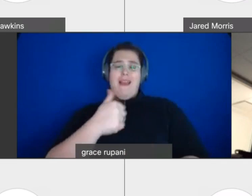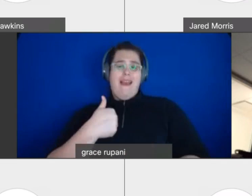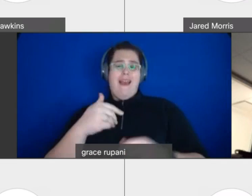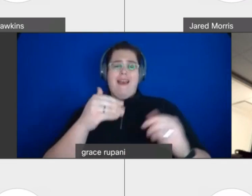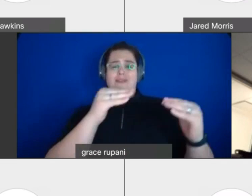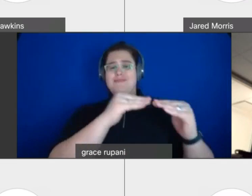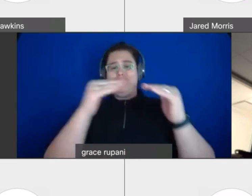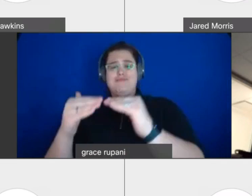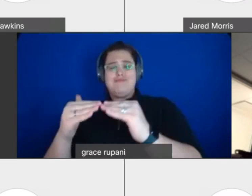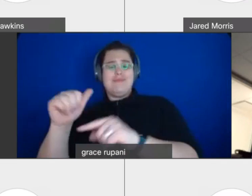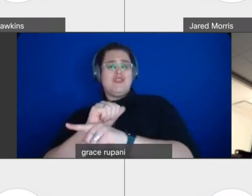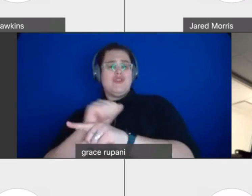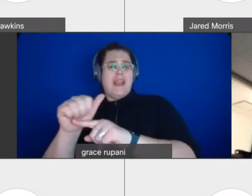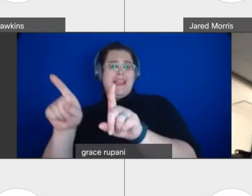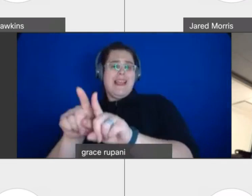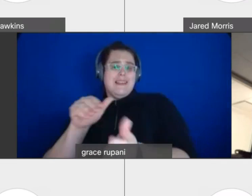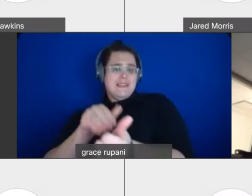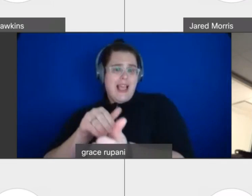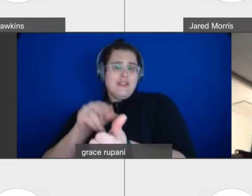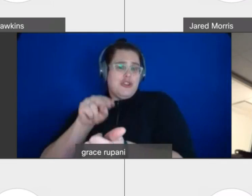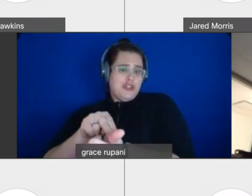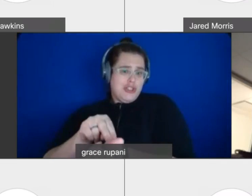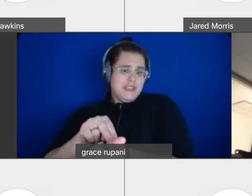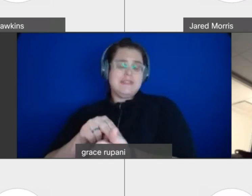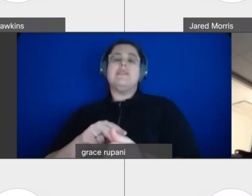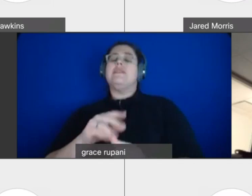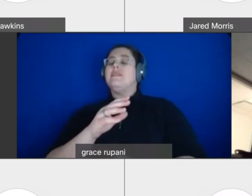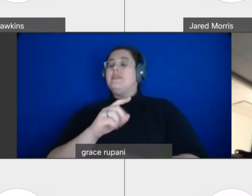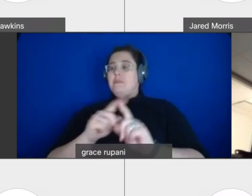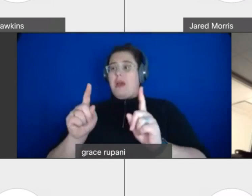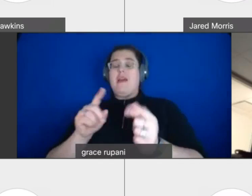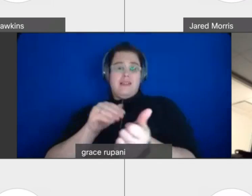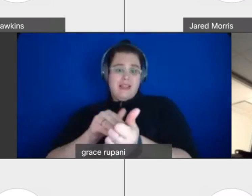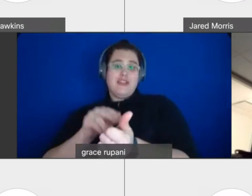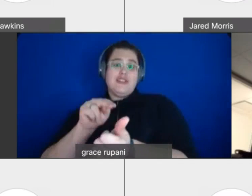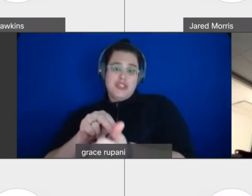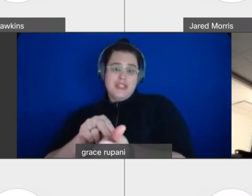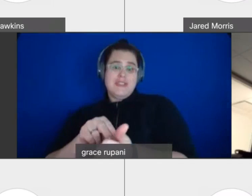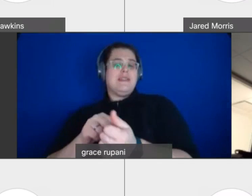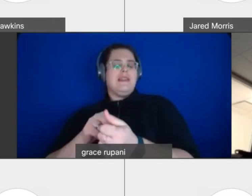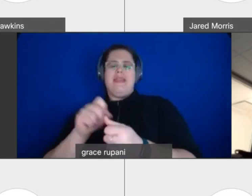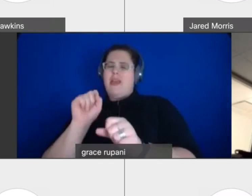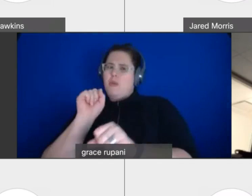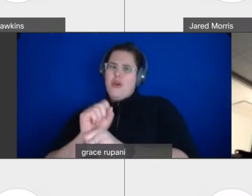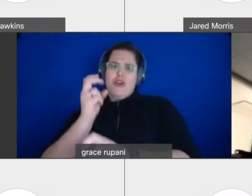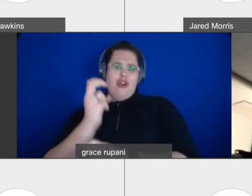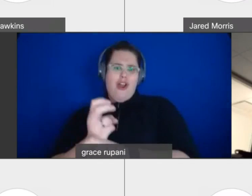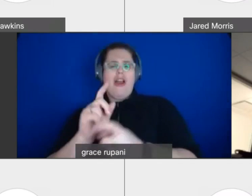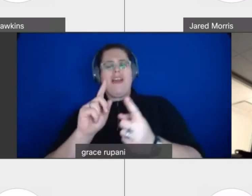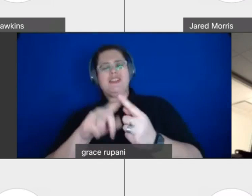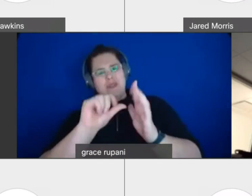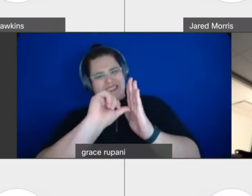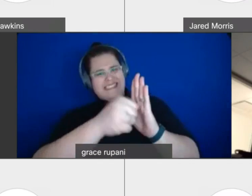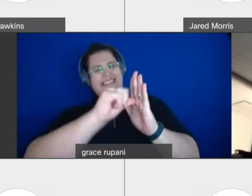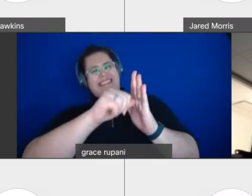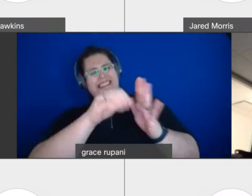And our clinicians within our provider community work feverishly to explain and to ensure that the